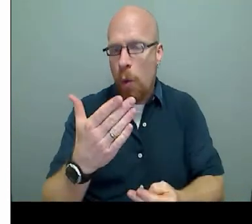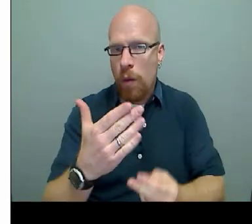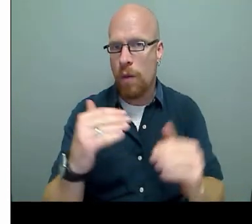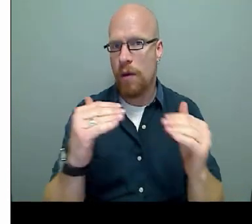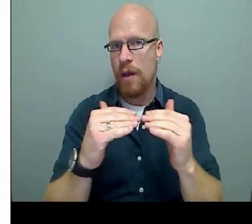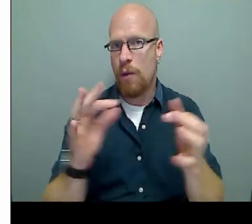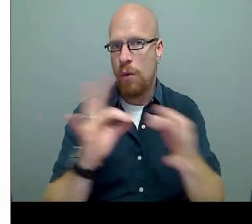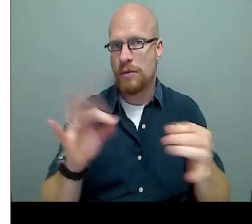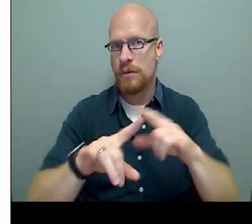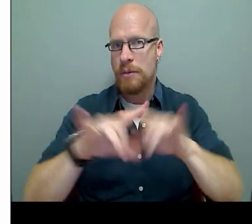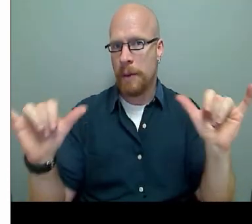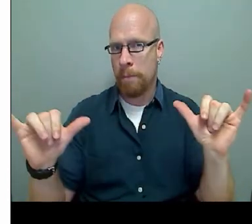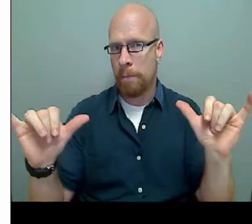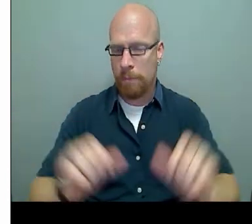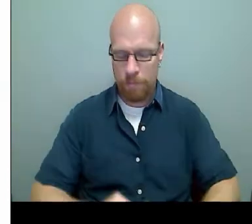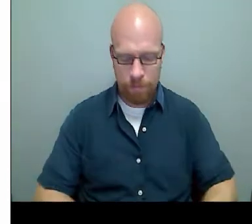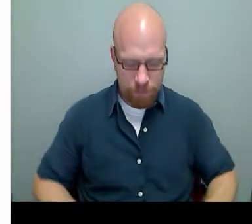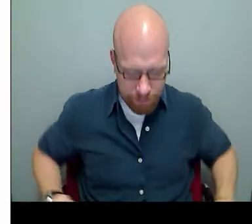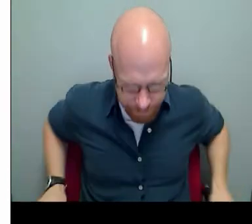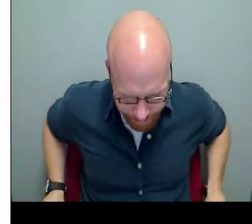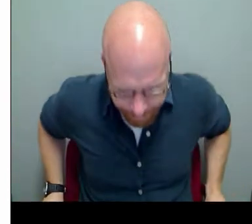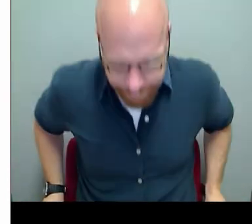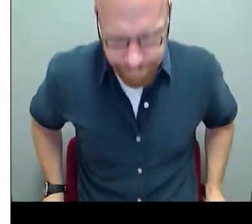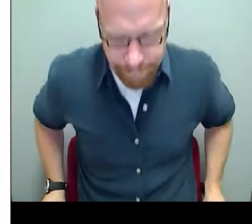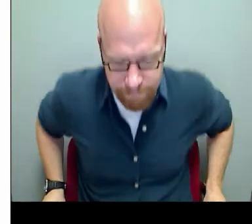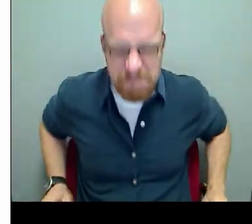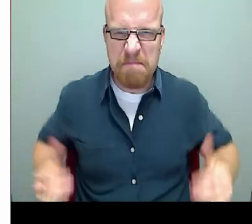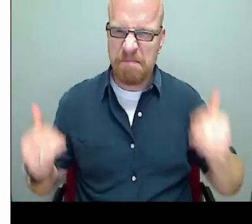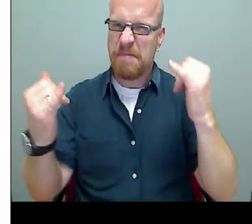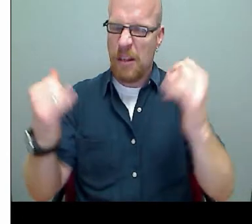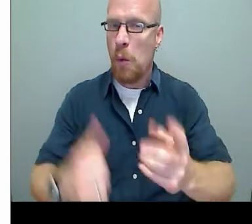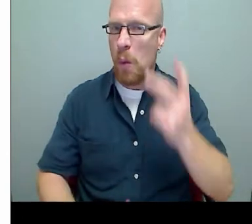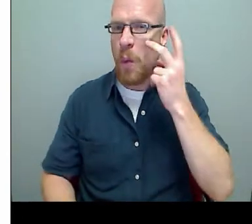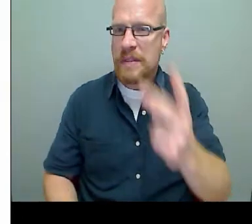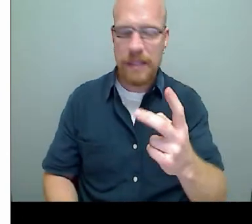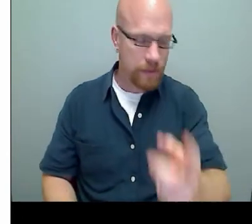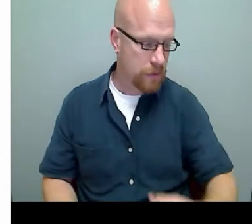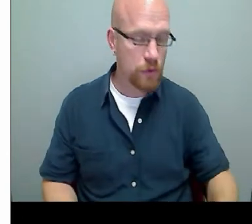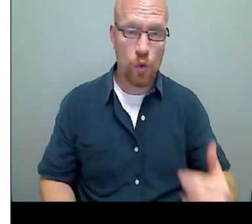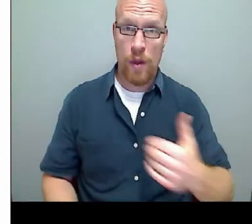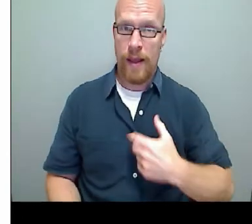share. That's how the solution works. That is the solution of two equations.